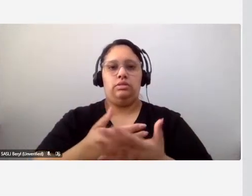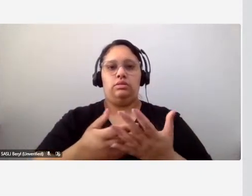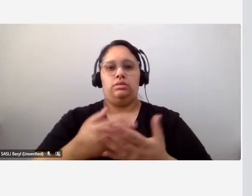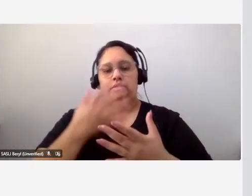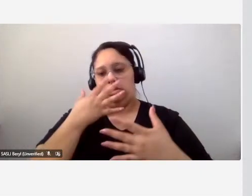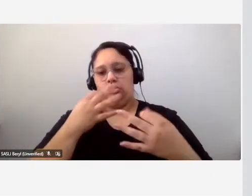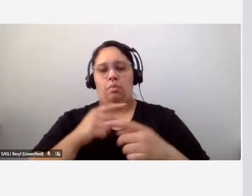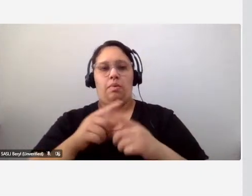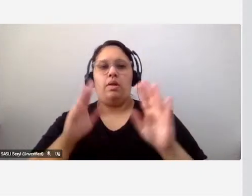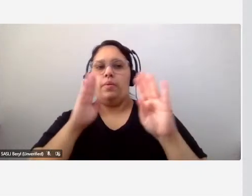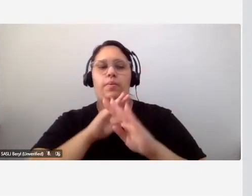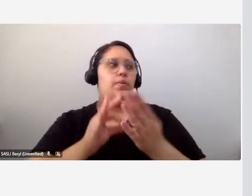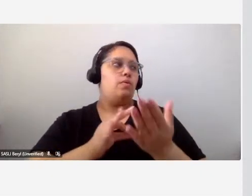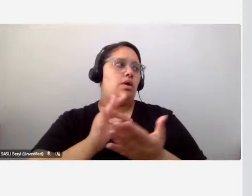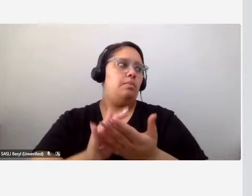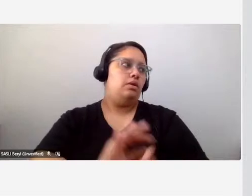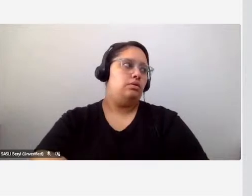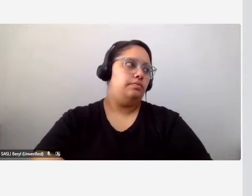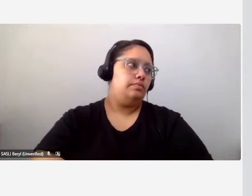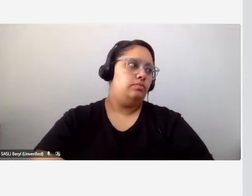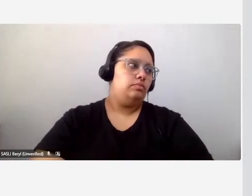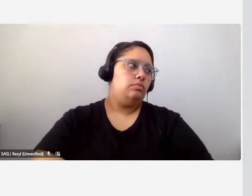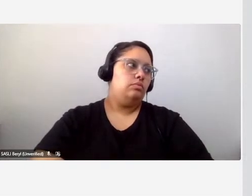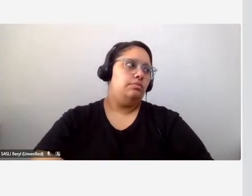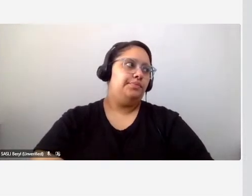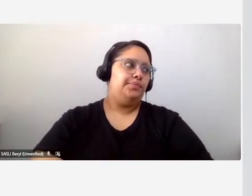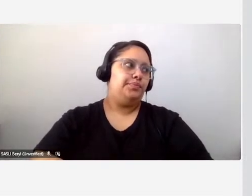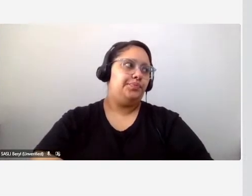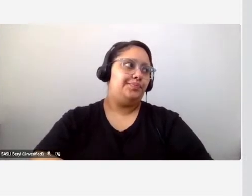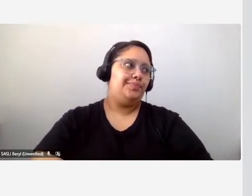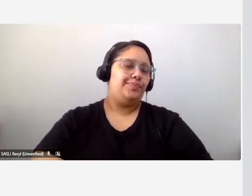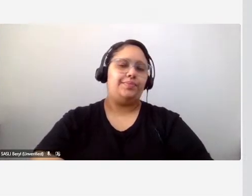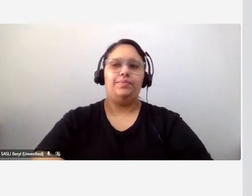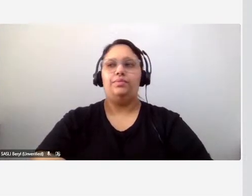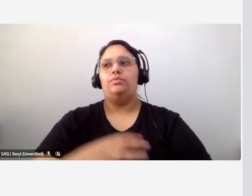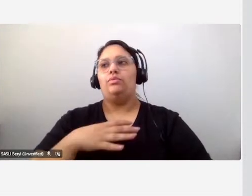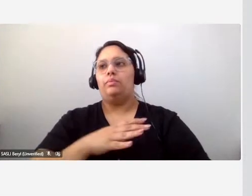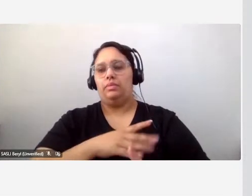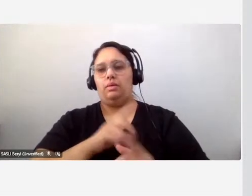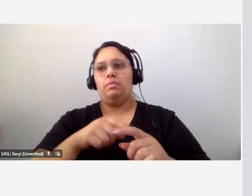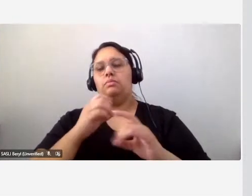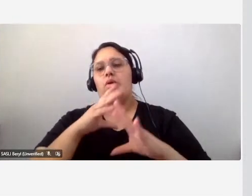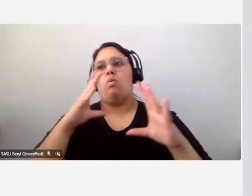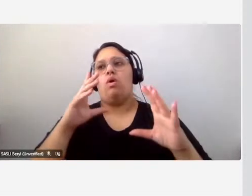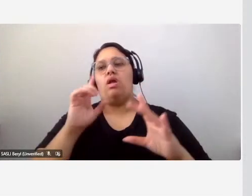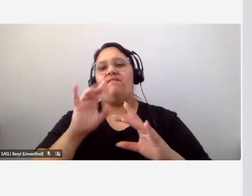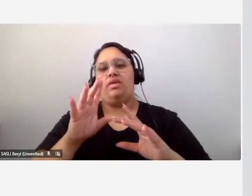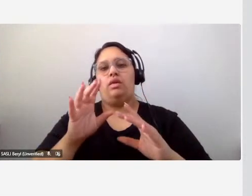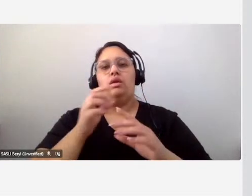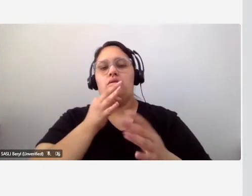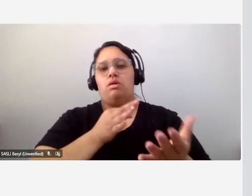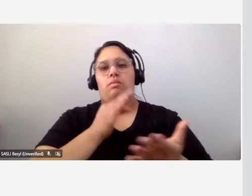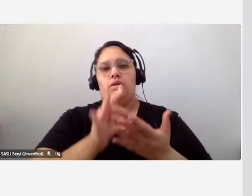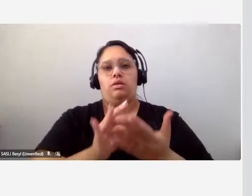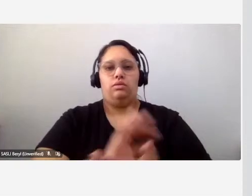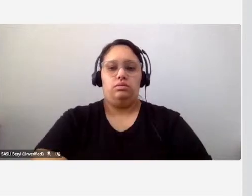made recommendations. I think as a committee, we ought to be made aware about such recommendations.